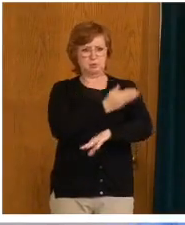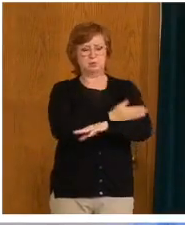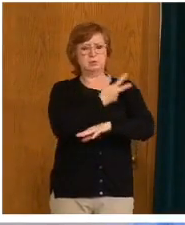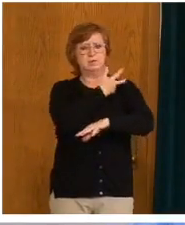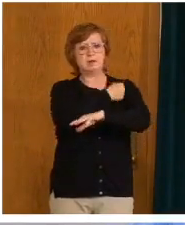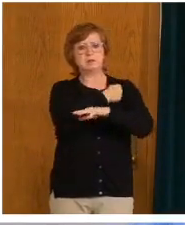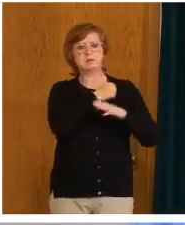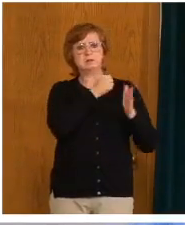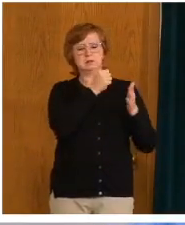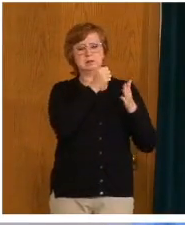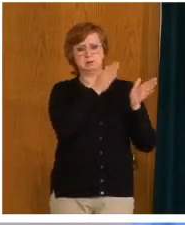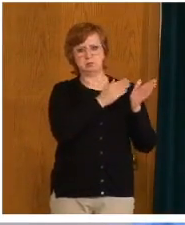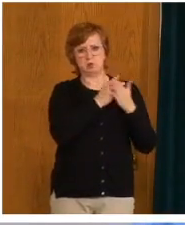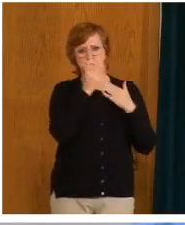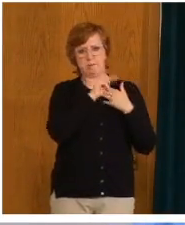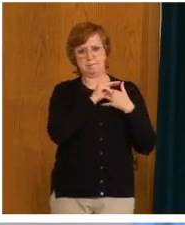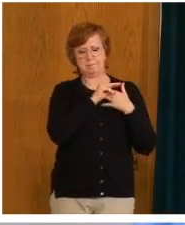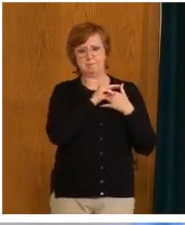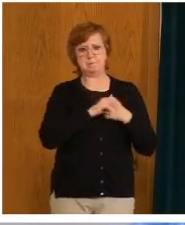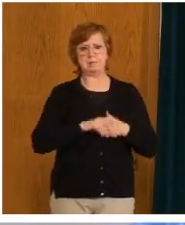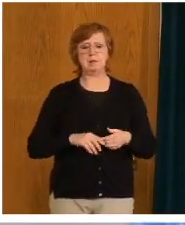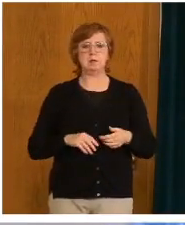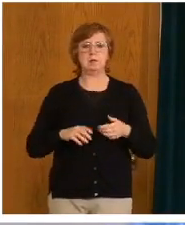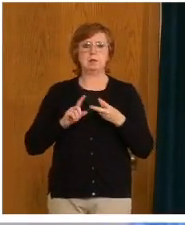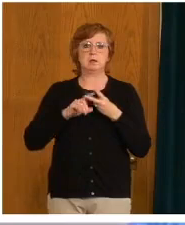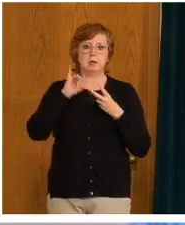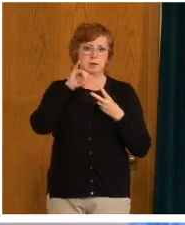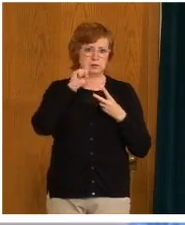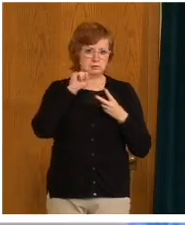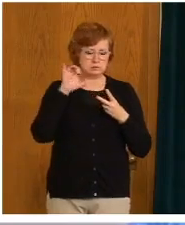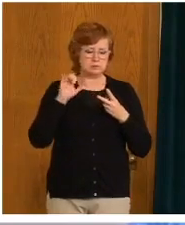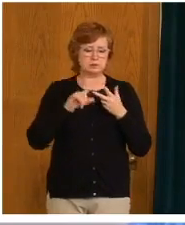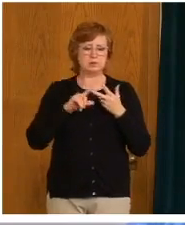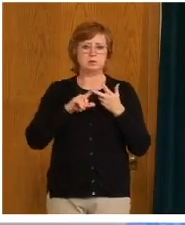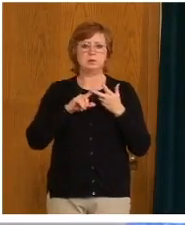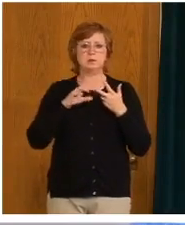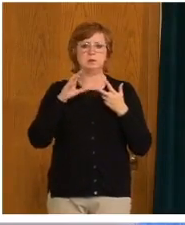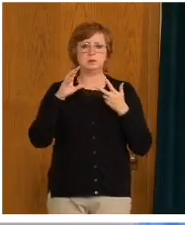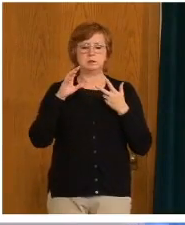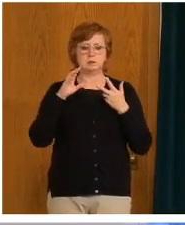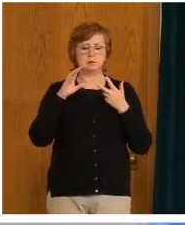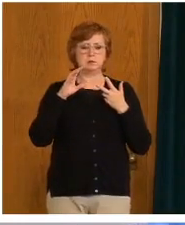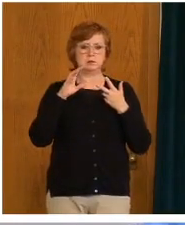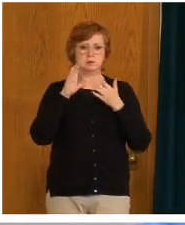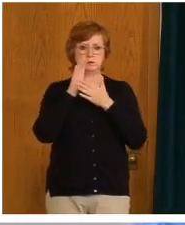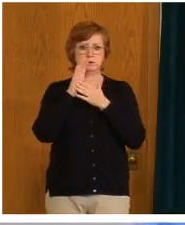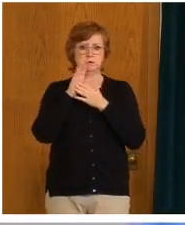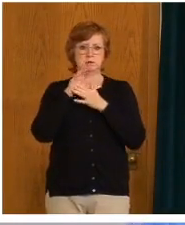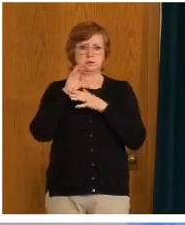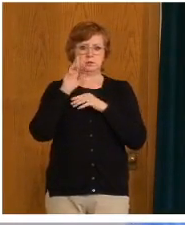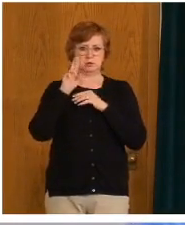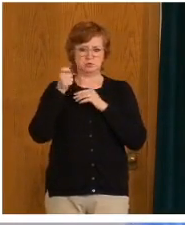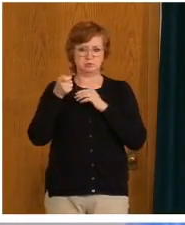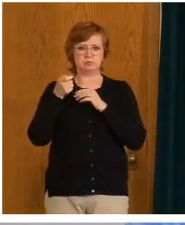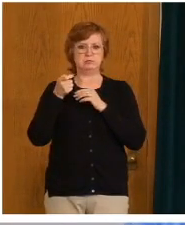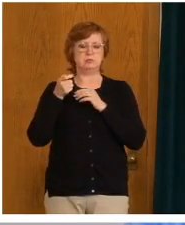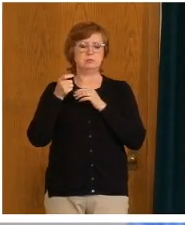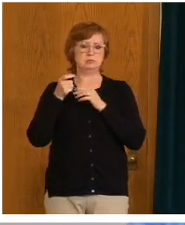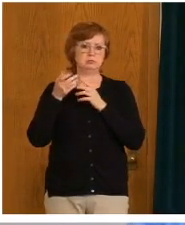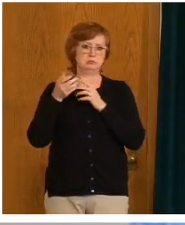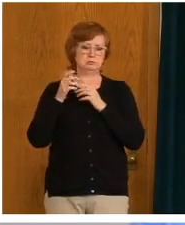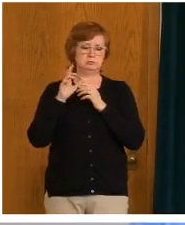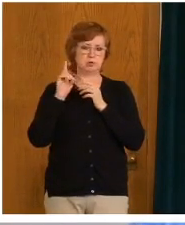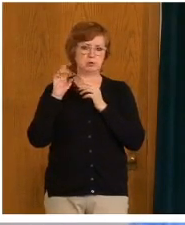we're, as I said, focused with our pharmacy colleagues and ISC colleagues and the colleagues at NIFA in sort of the middle of our